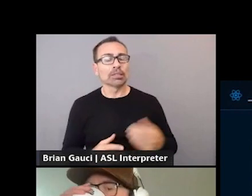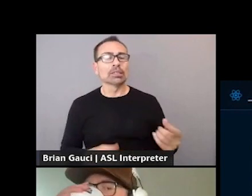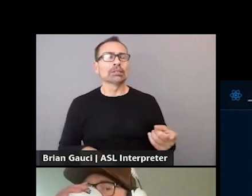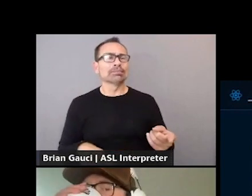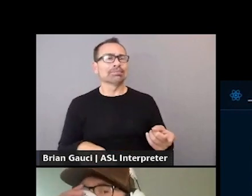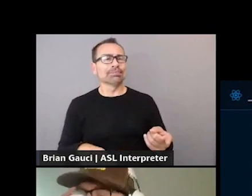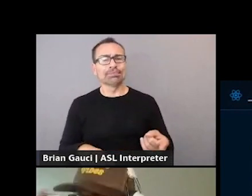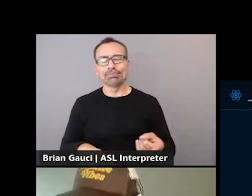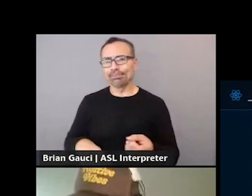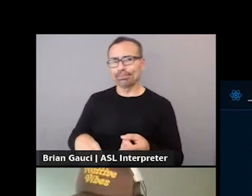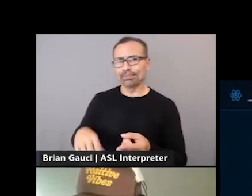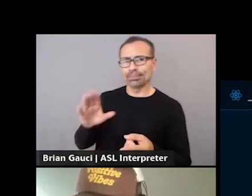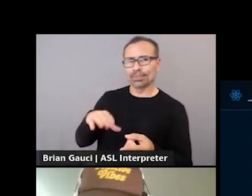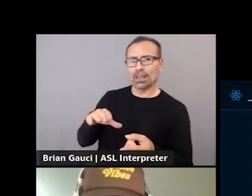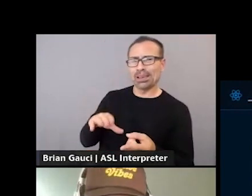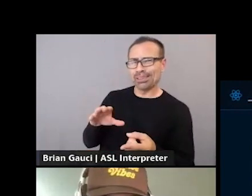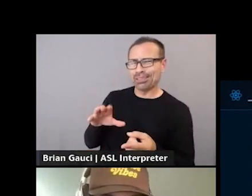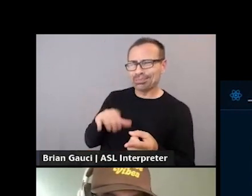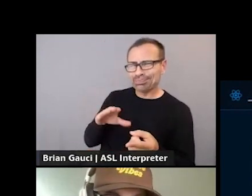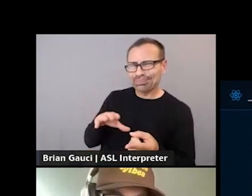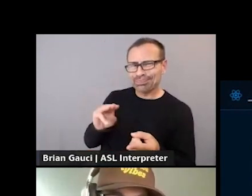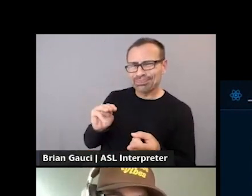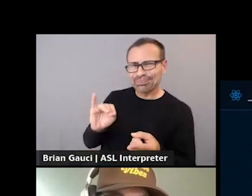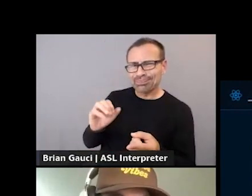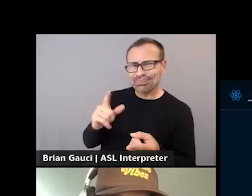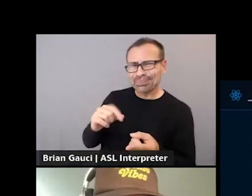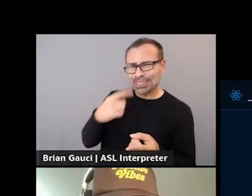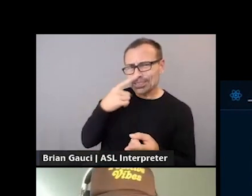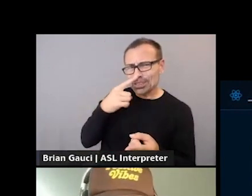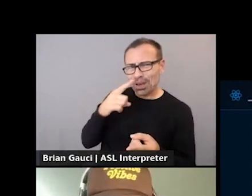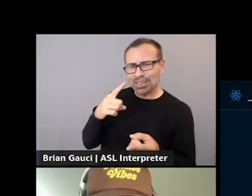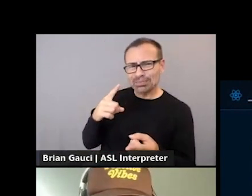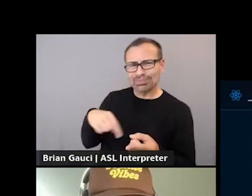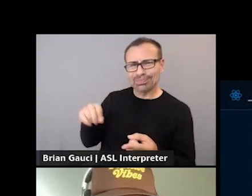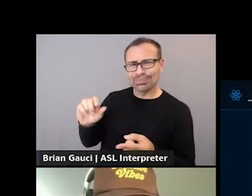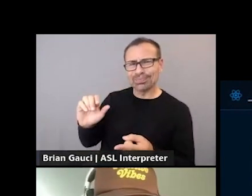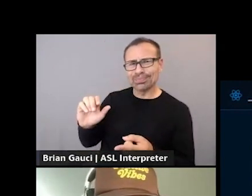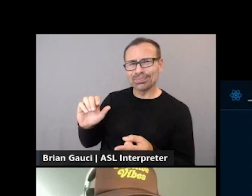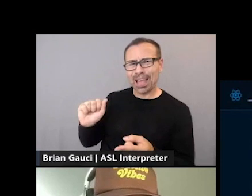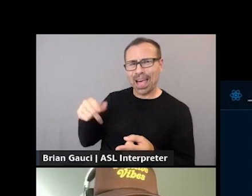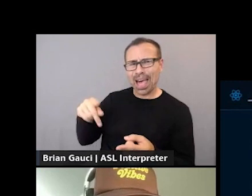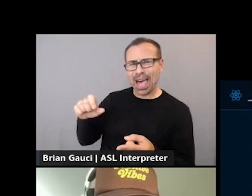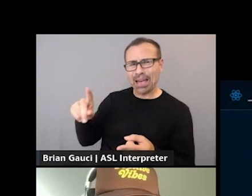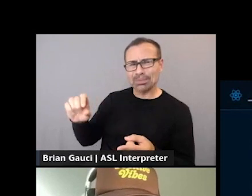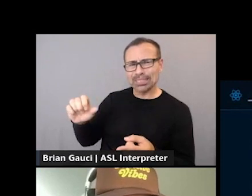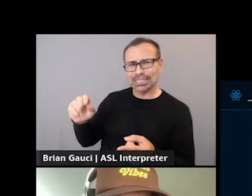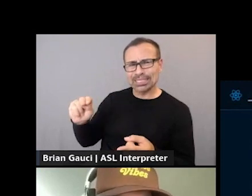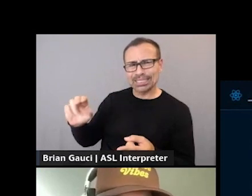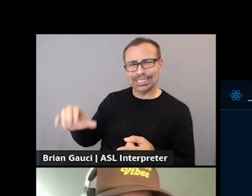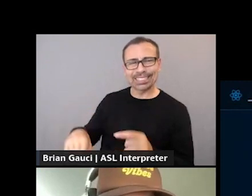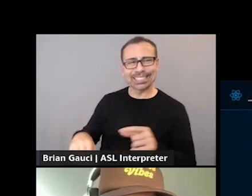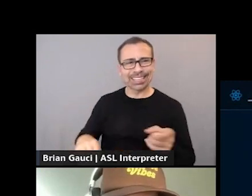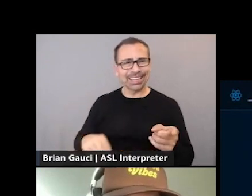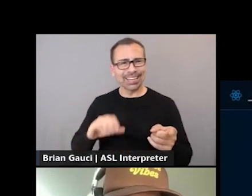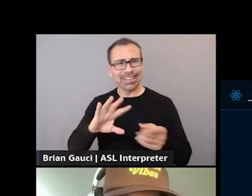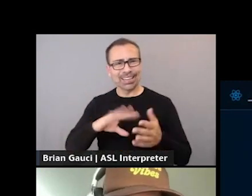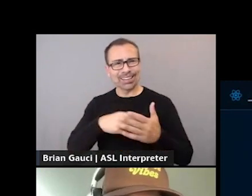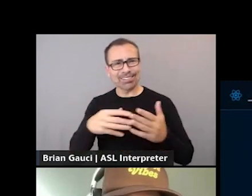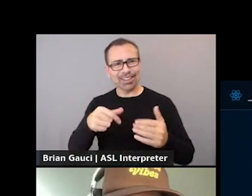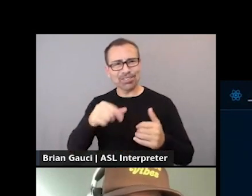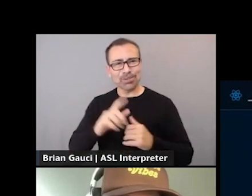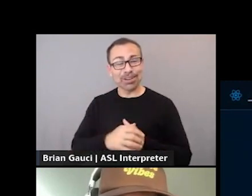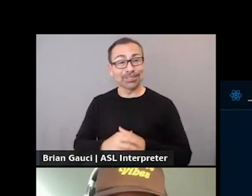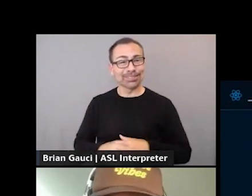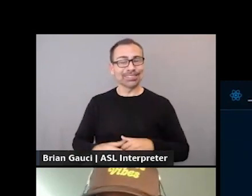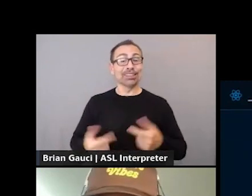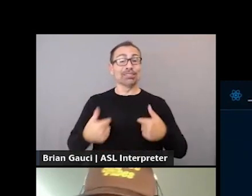GraphQL and then AppSync. Explain the difference and what is what. Yeah, definitely. And we just took our drinks at the same time. I know. We're so in sync.